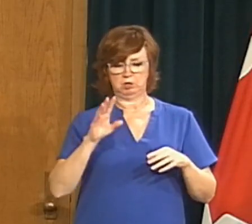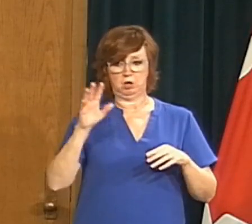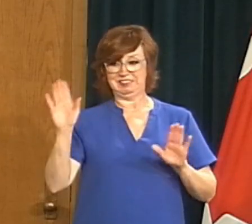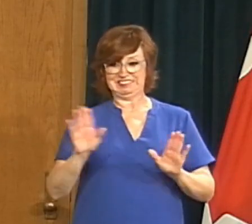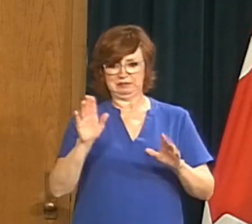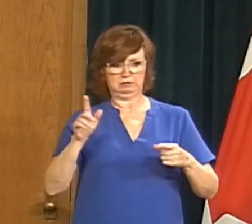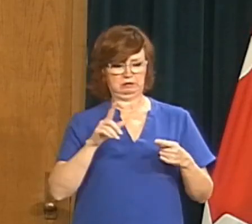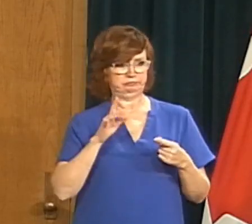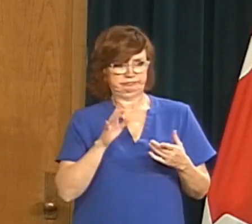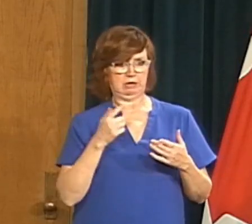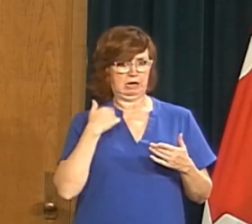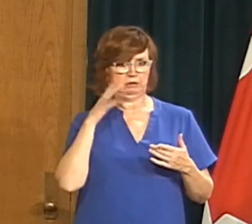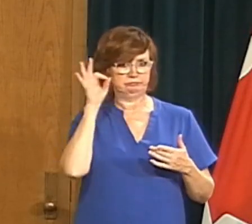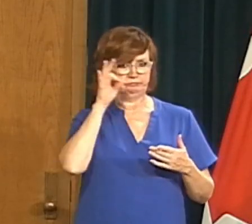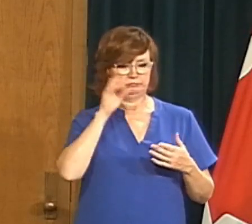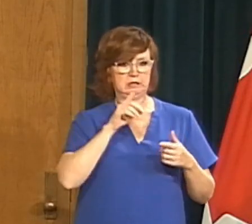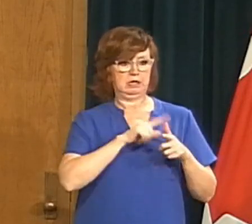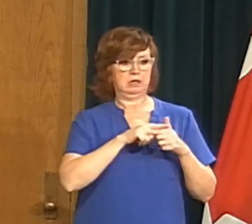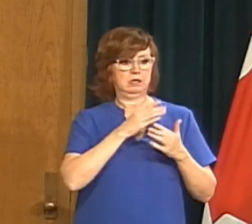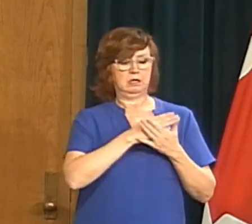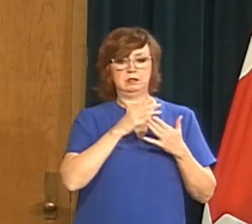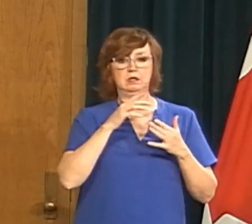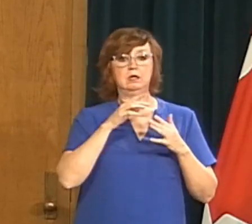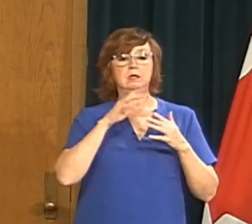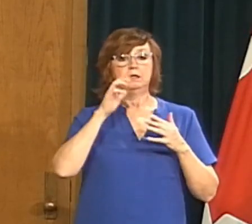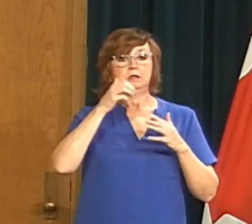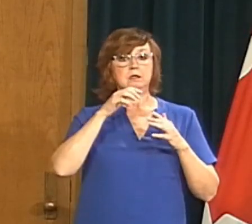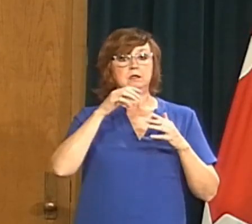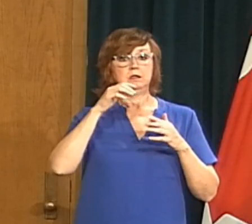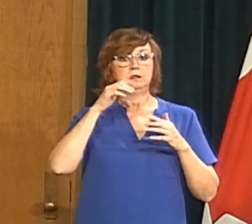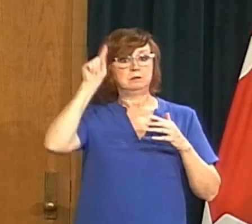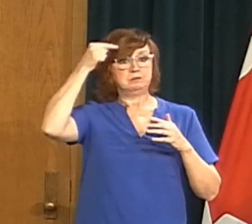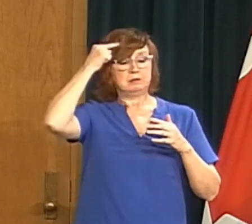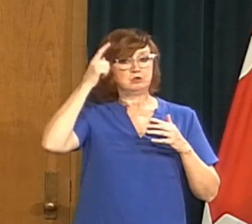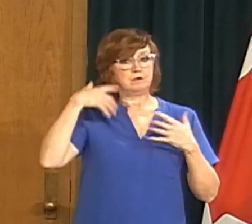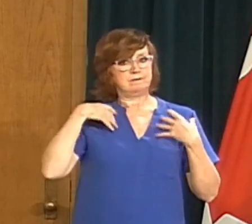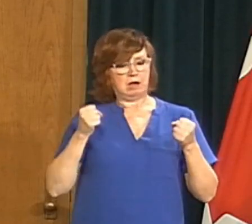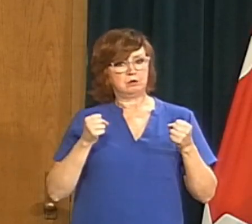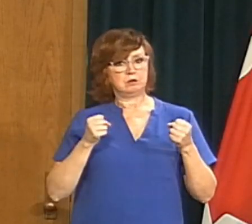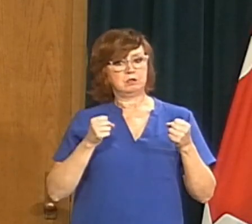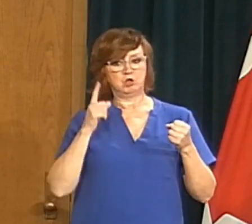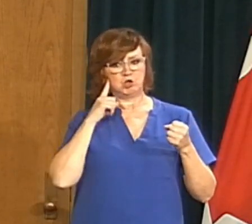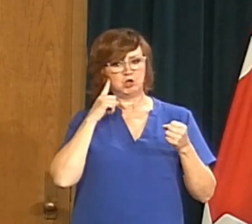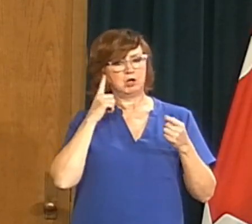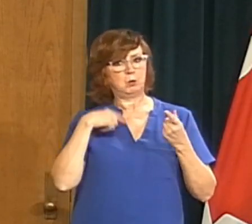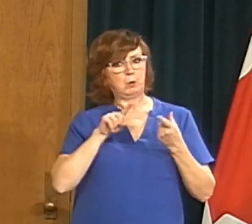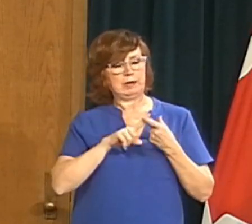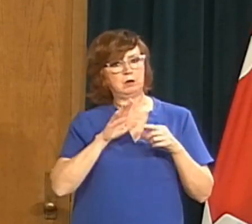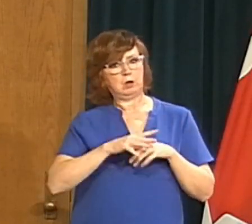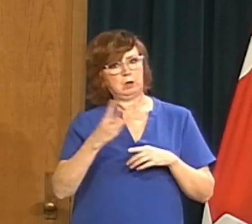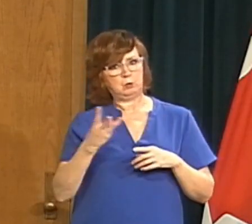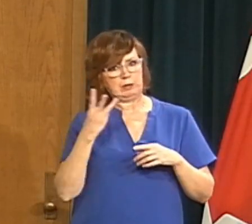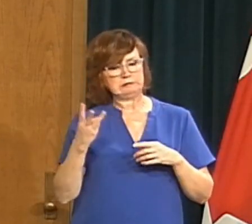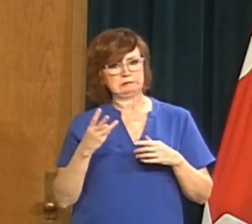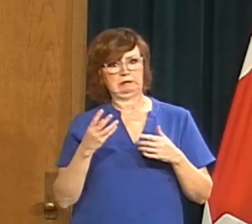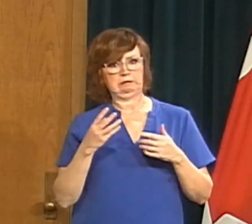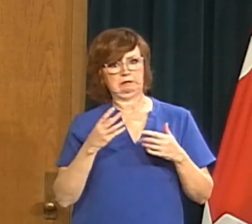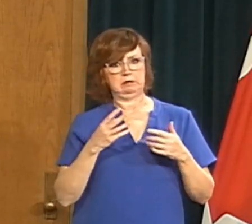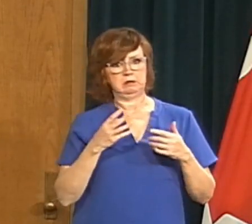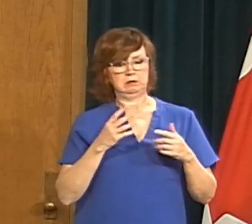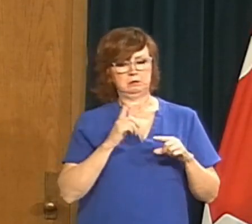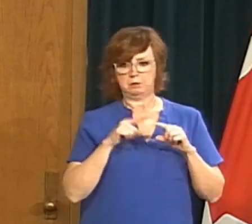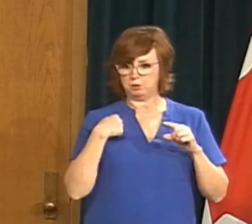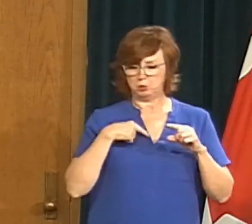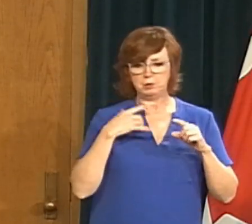made aware also was Wednesday morning. And we're working very hard to continue